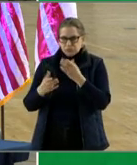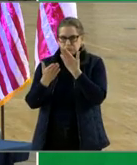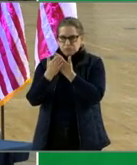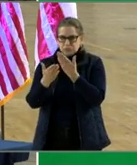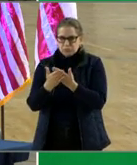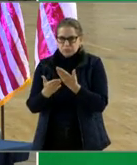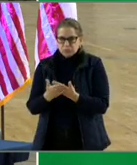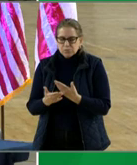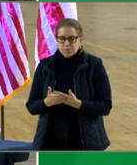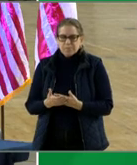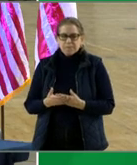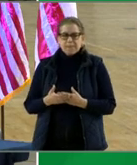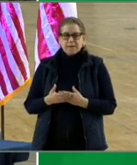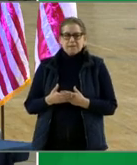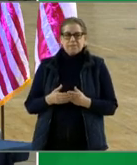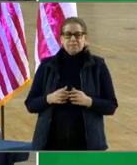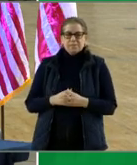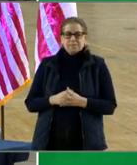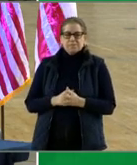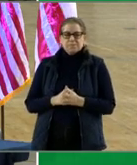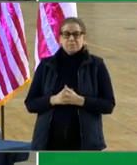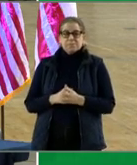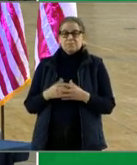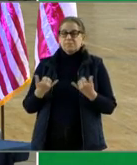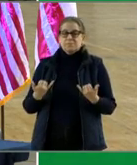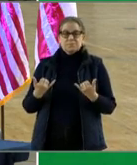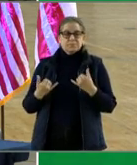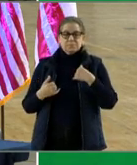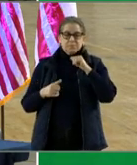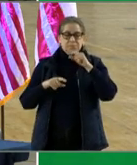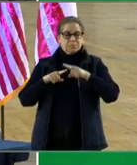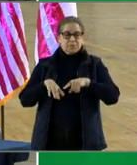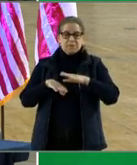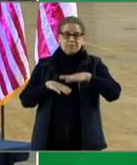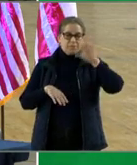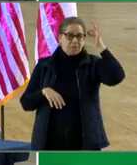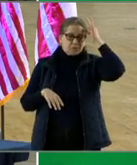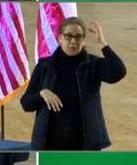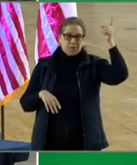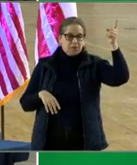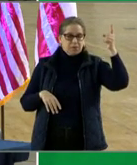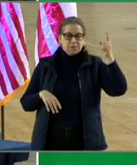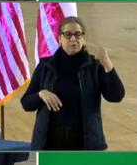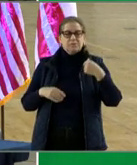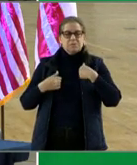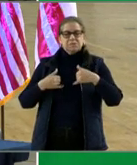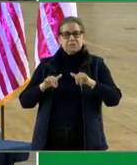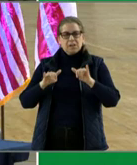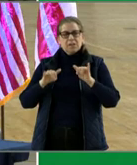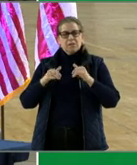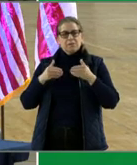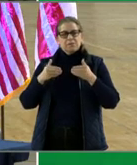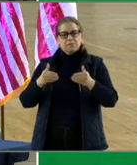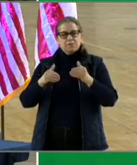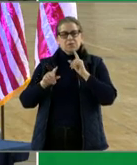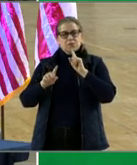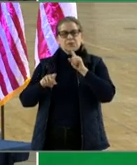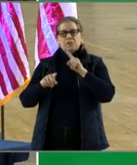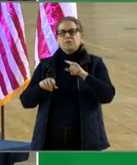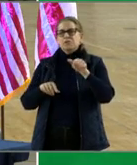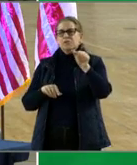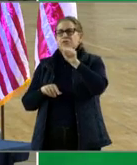resources just from the federal government, but we are ordering from the same places as other states. Are we going to